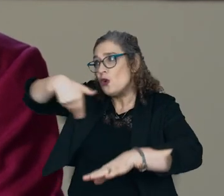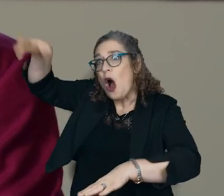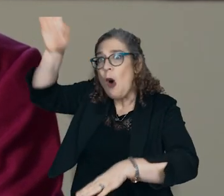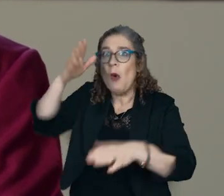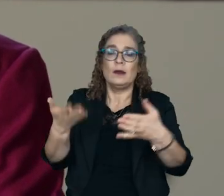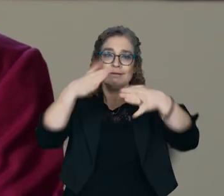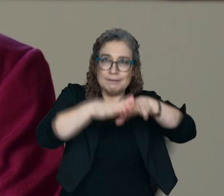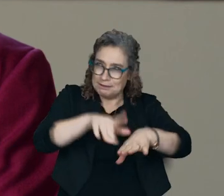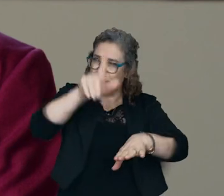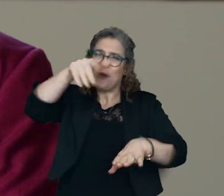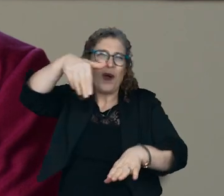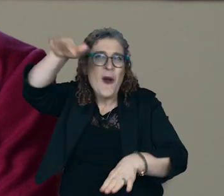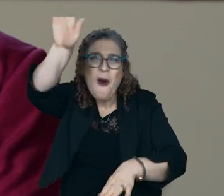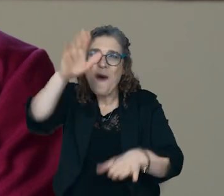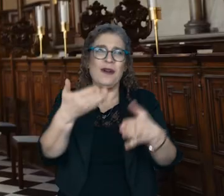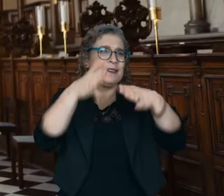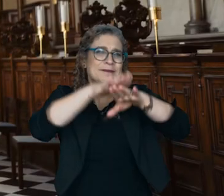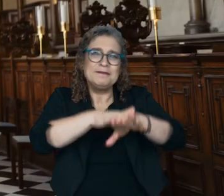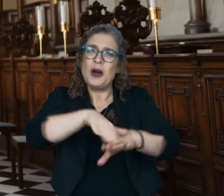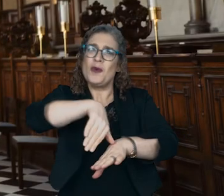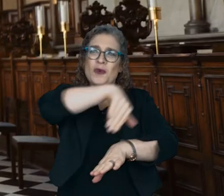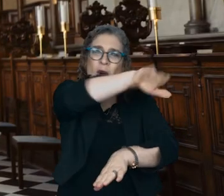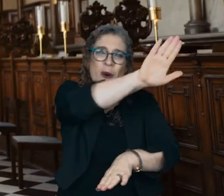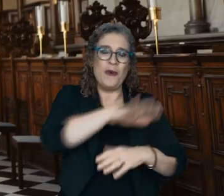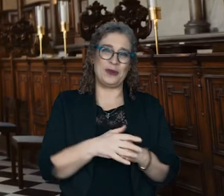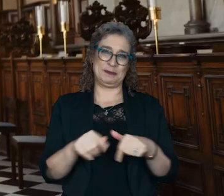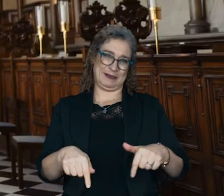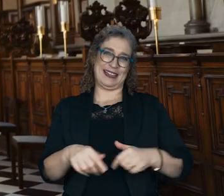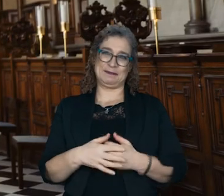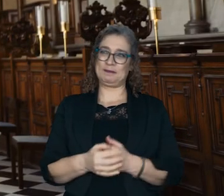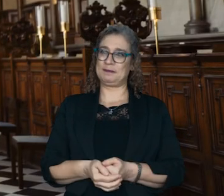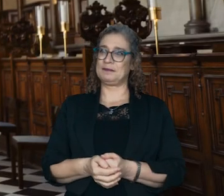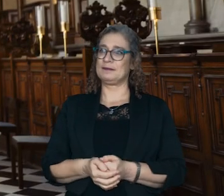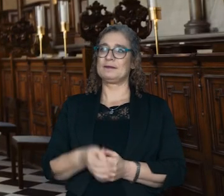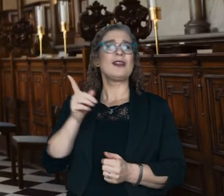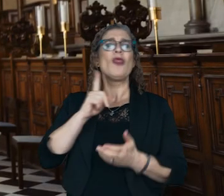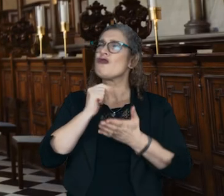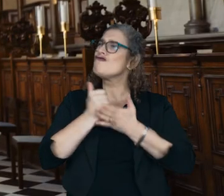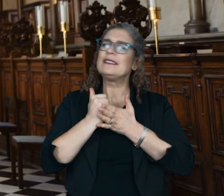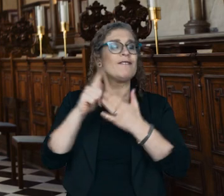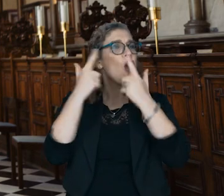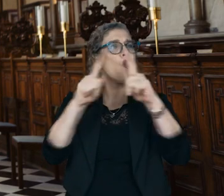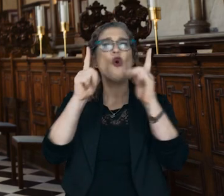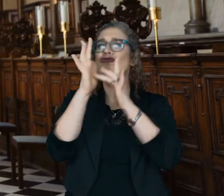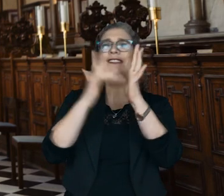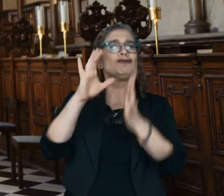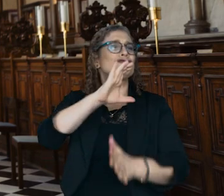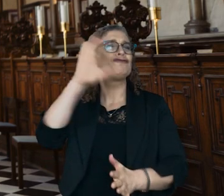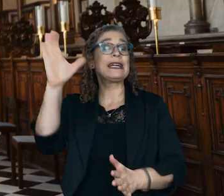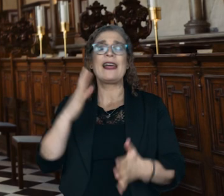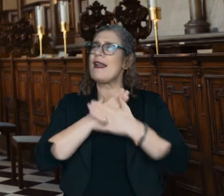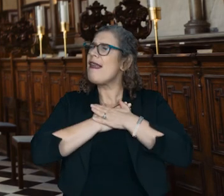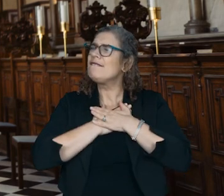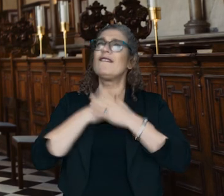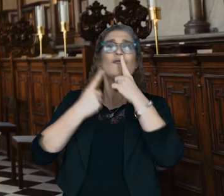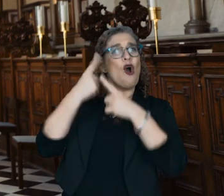minister across the Communion. The grace of our Lord Jesus Christ, the love of God, and the fellowship